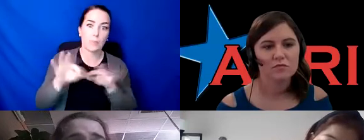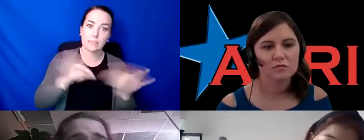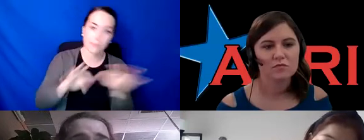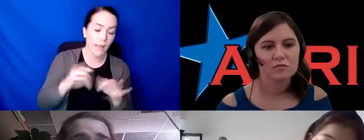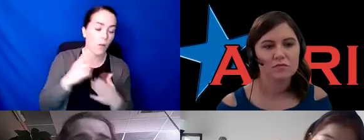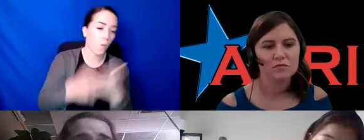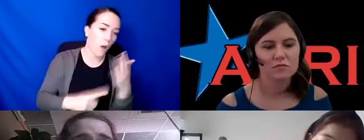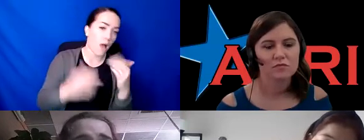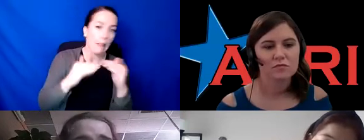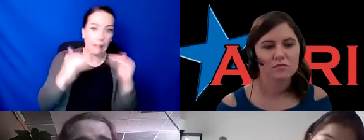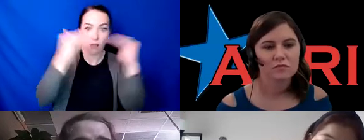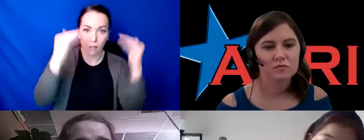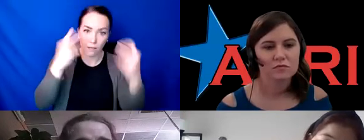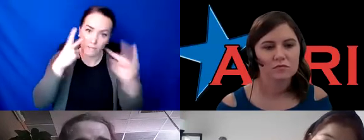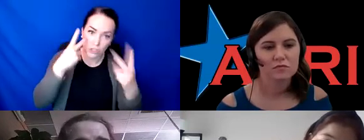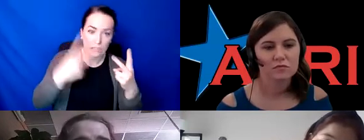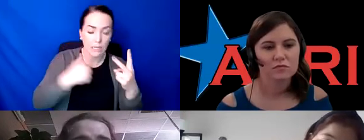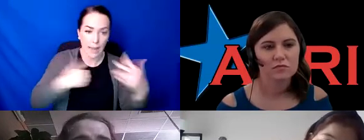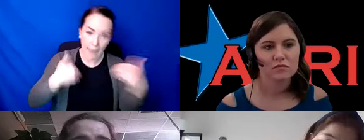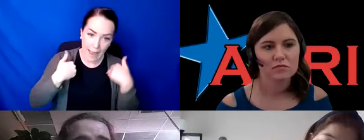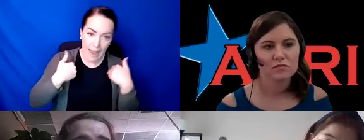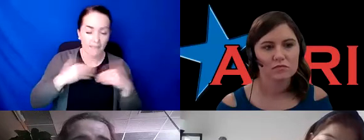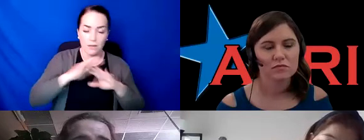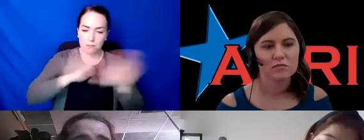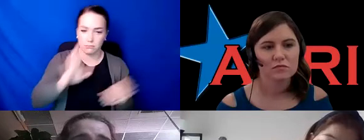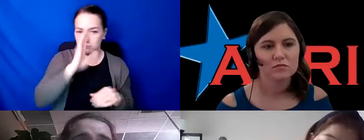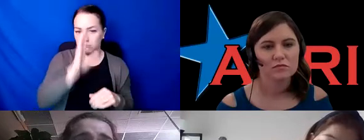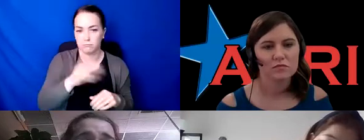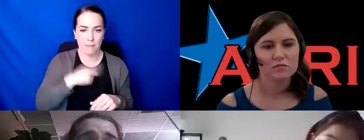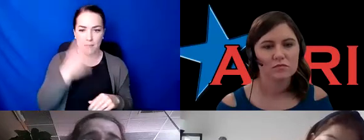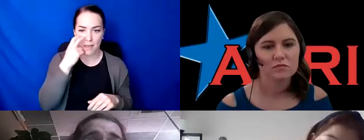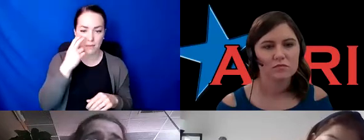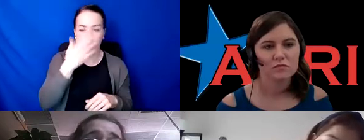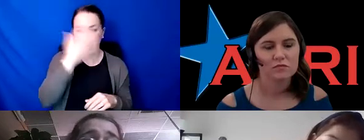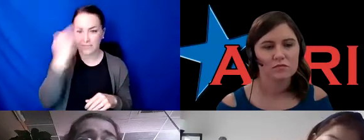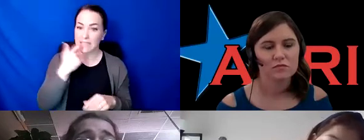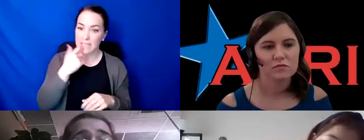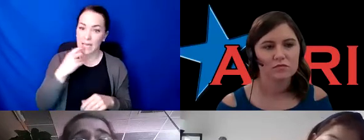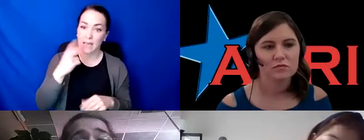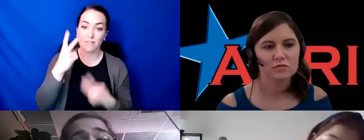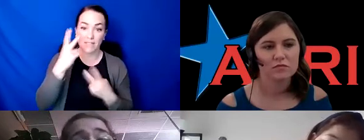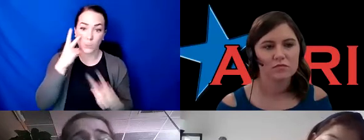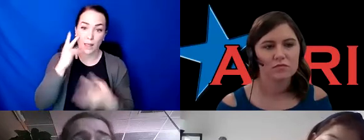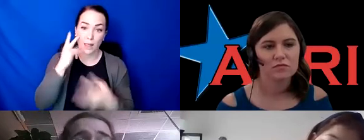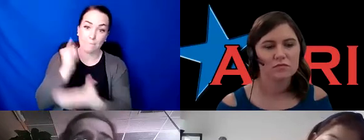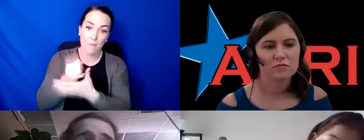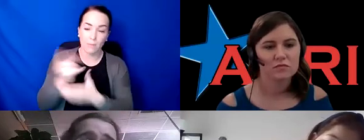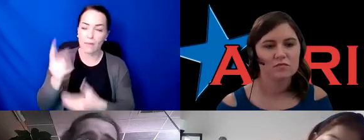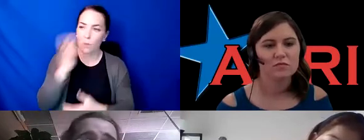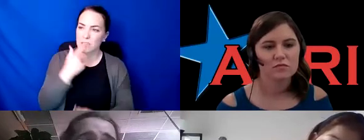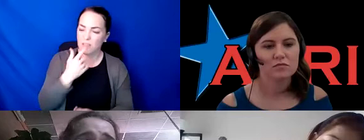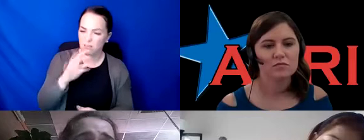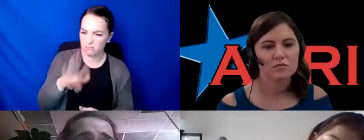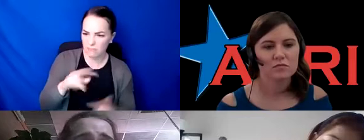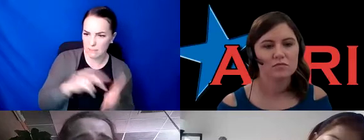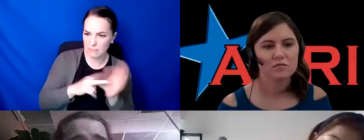have. I just straightforward blind, because when you say visual impairment, people like, oh, what does that mean?